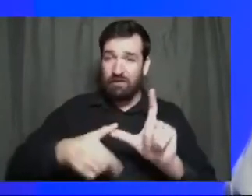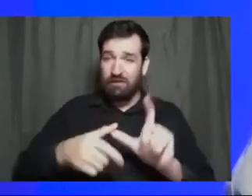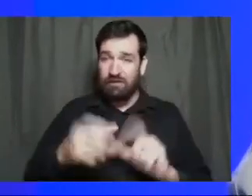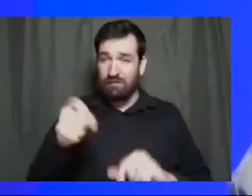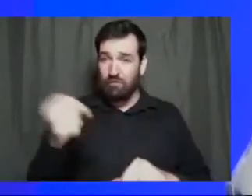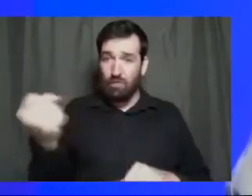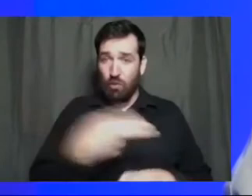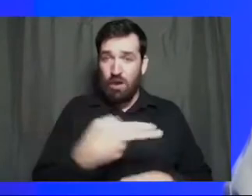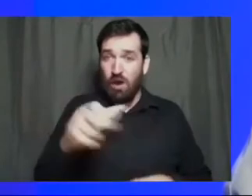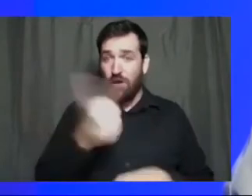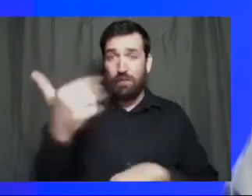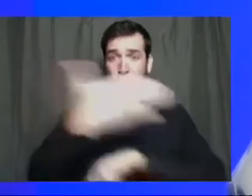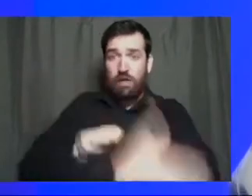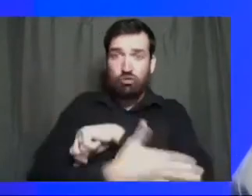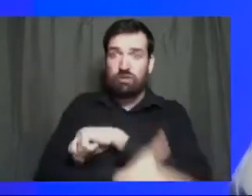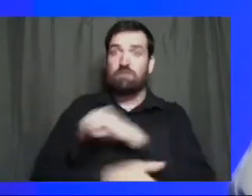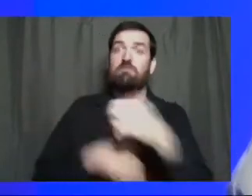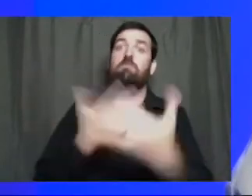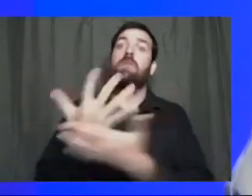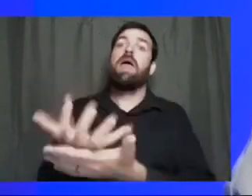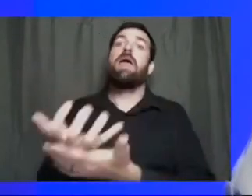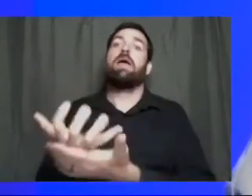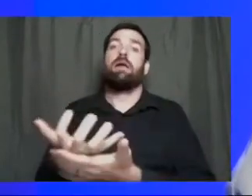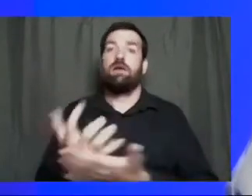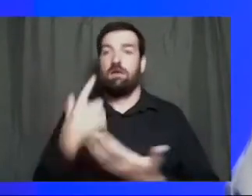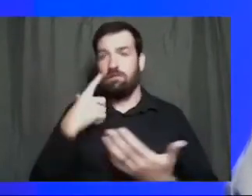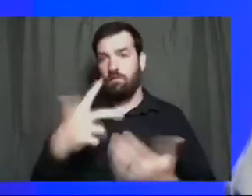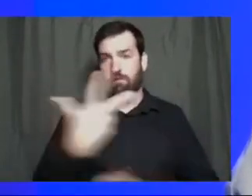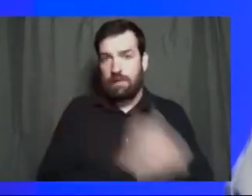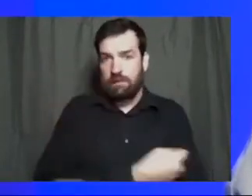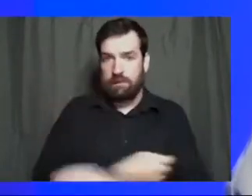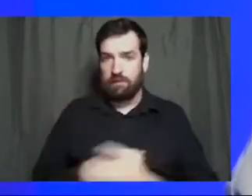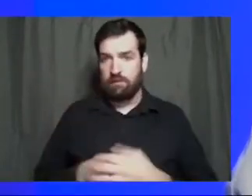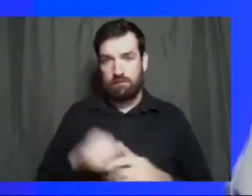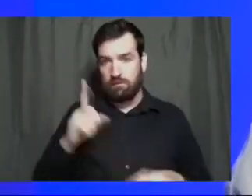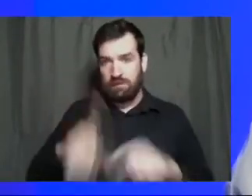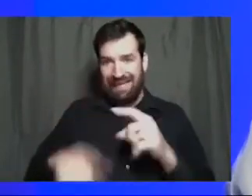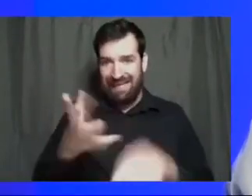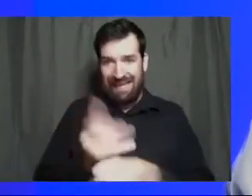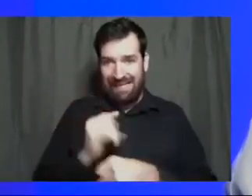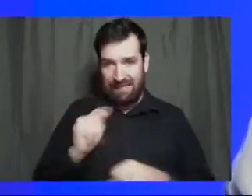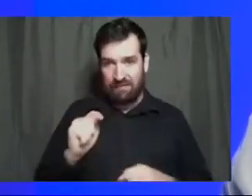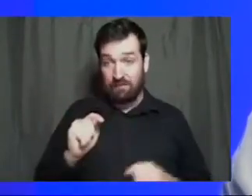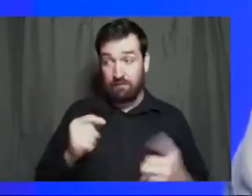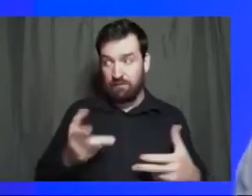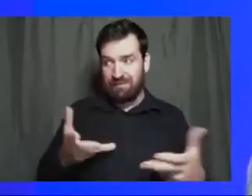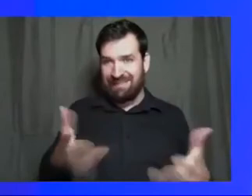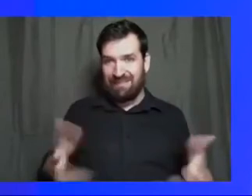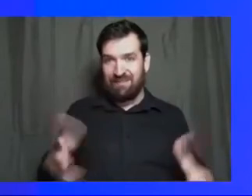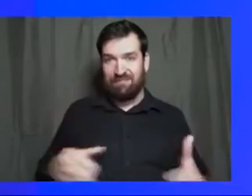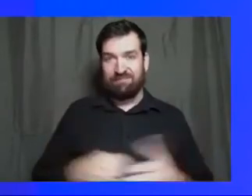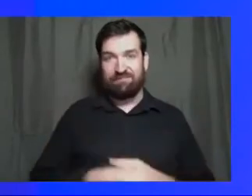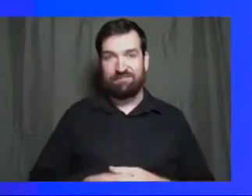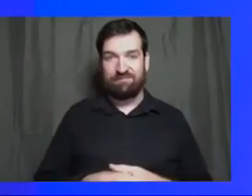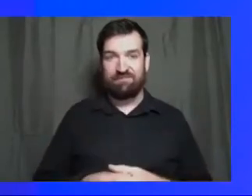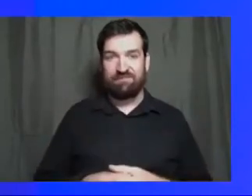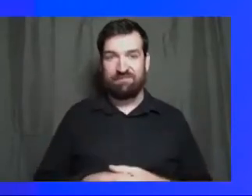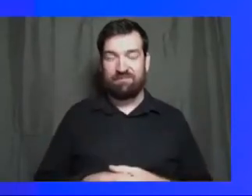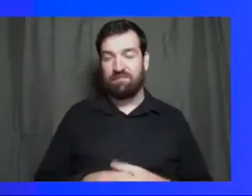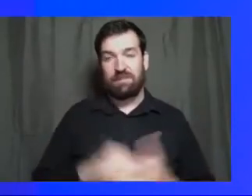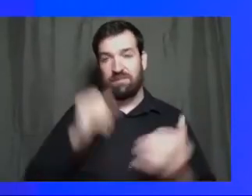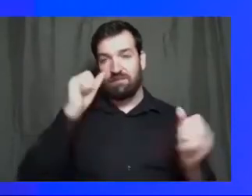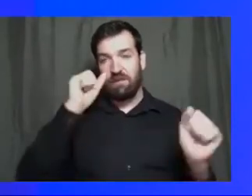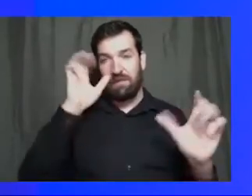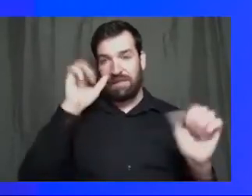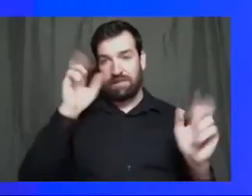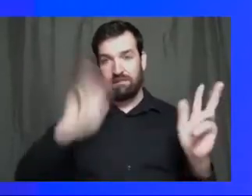that are begging for it. I mean, I think that's the last thing I have to say about it. It's just amazing that people are still that reluctant